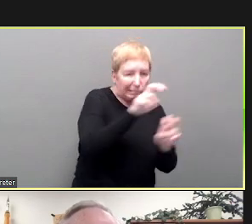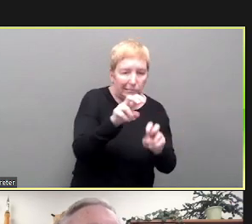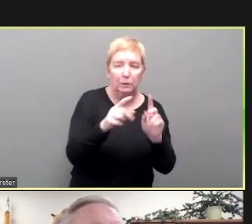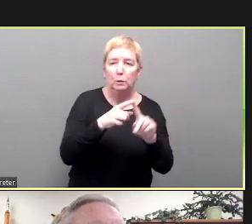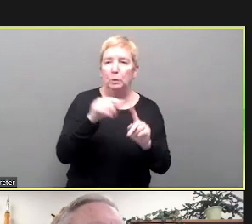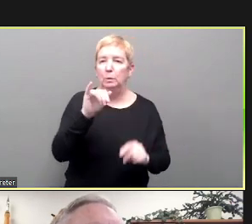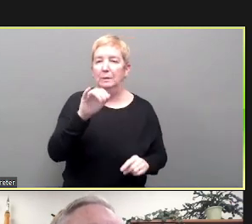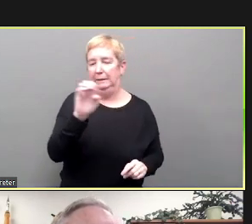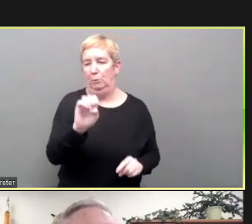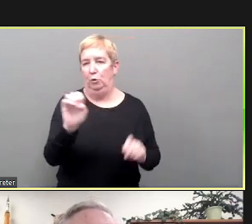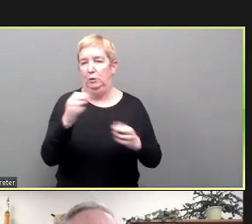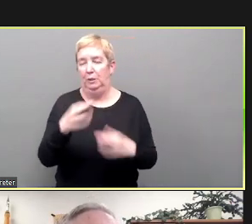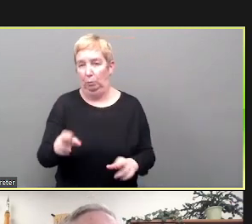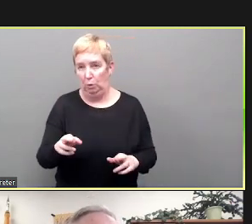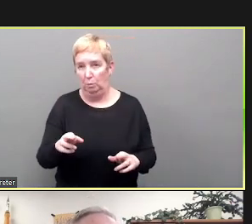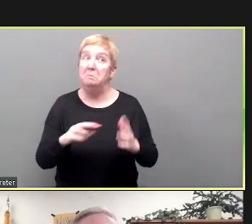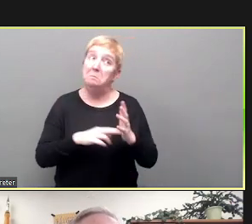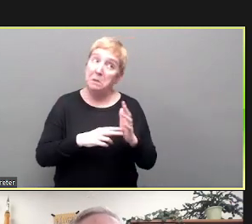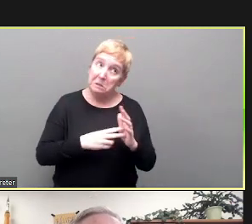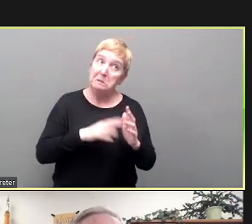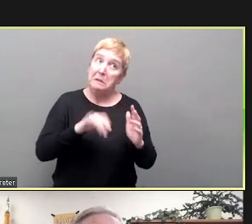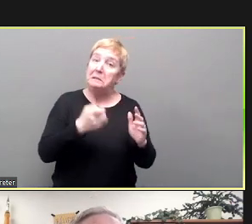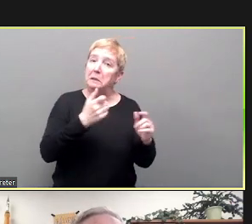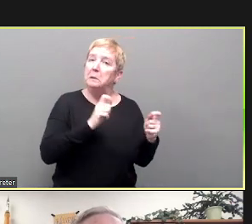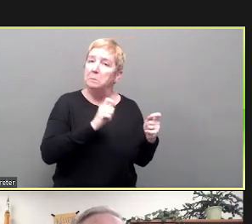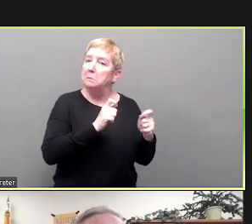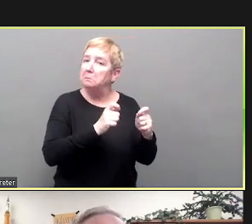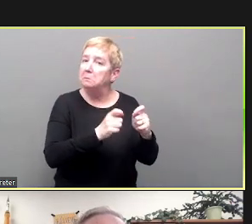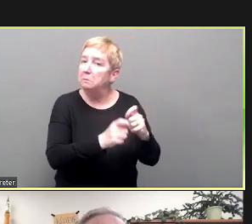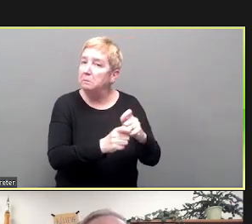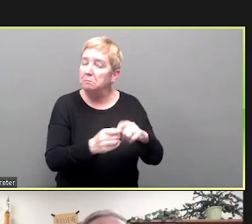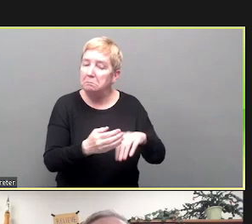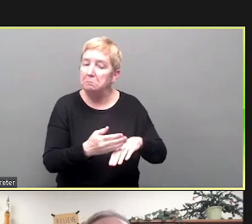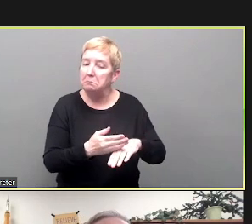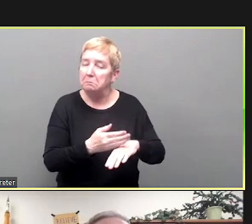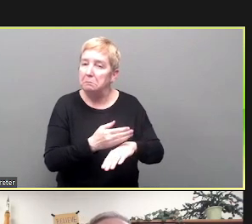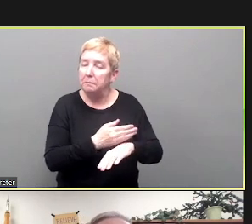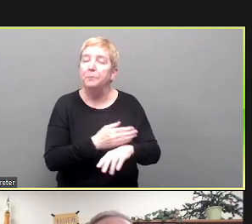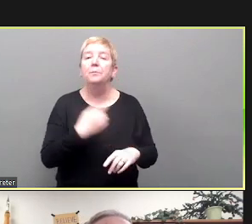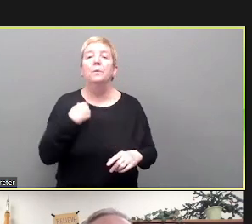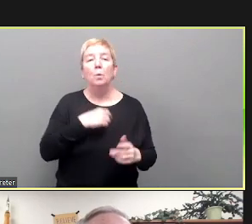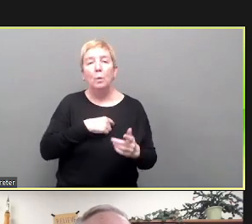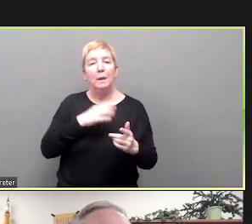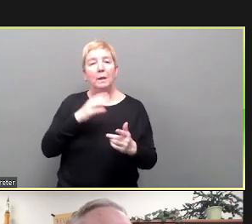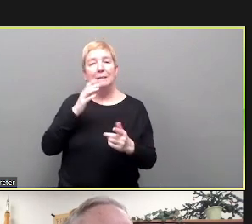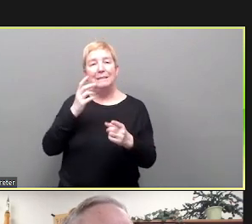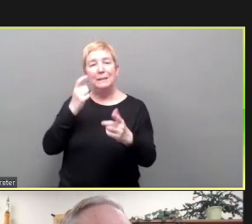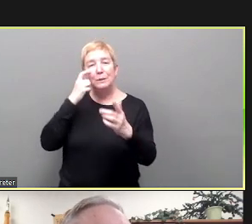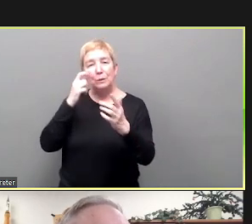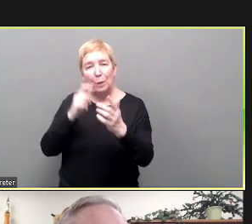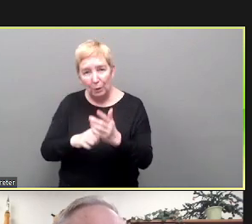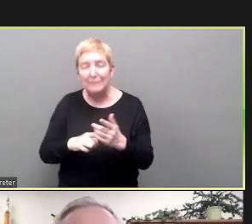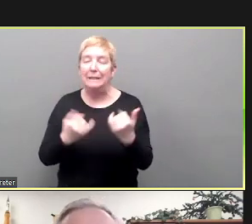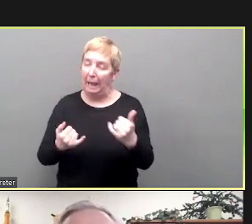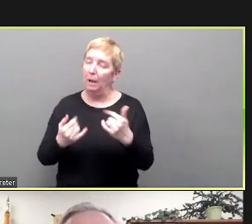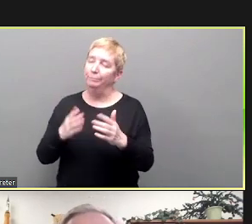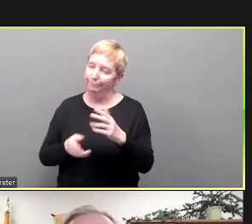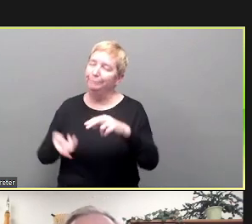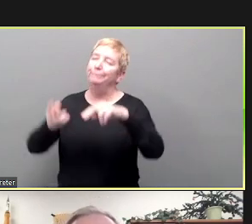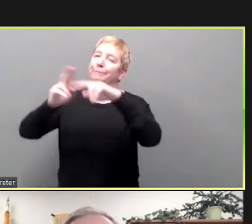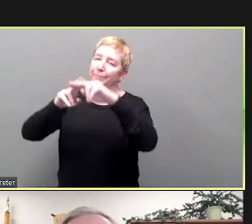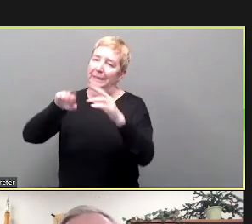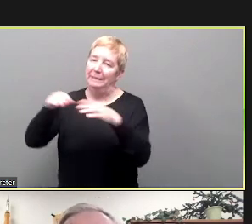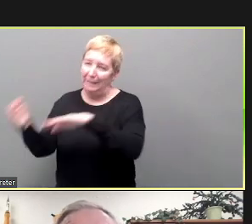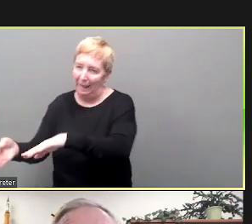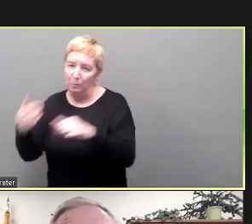the tenor of what's happening right now. We are seeing, because of that lag, an increase in deaths. One other interesting thing